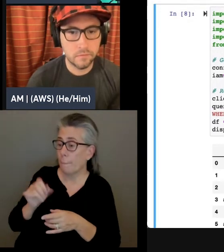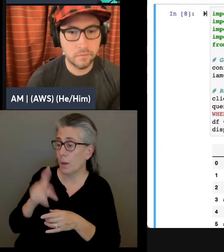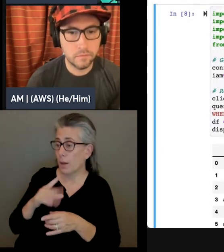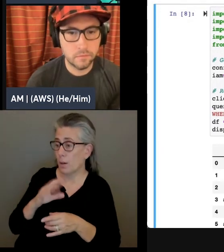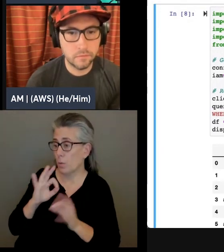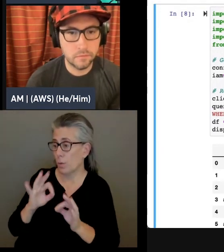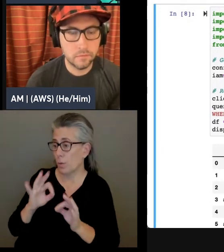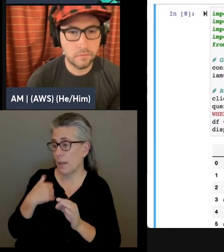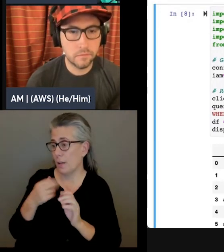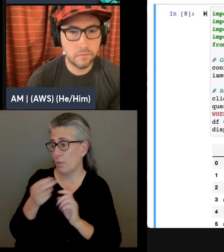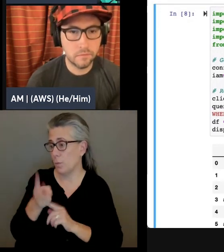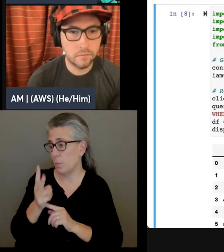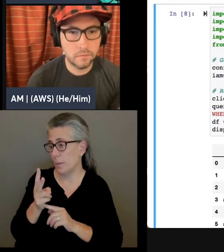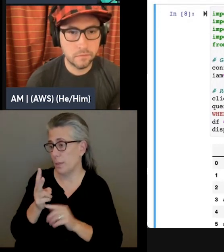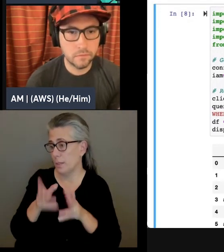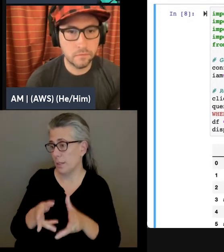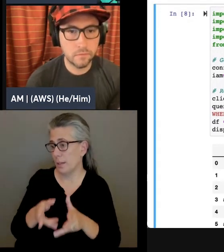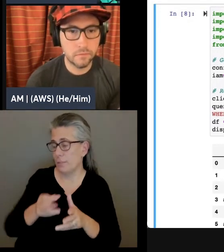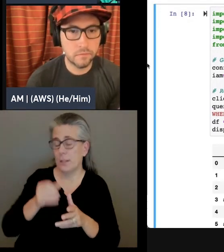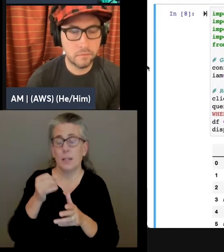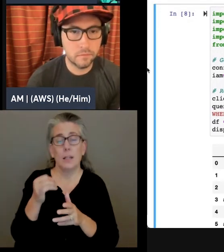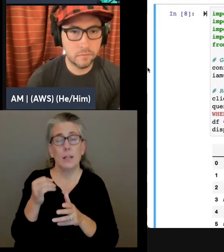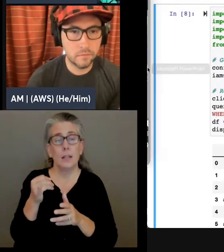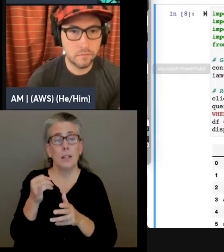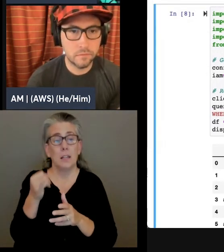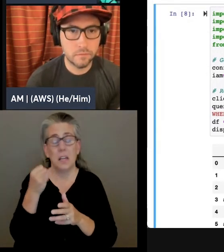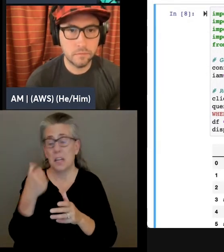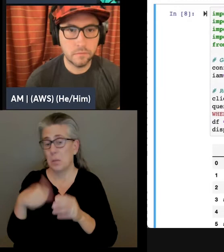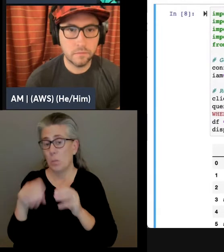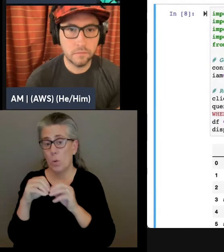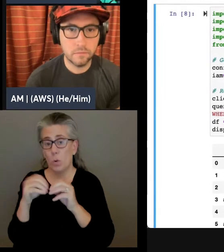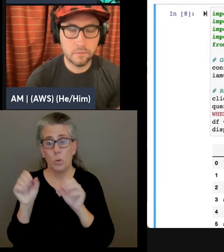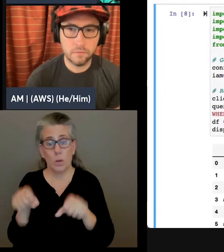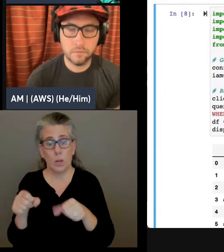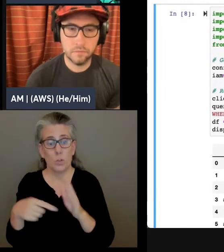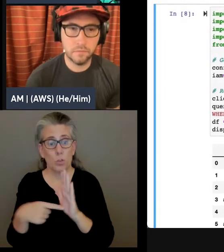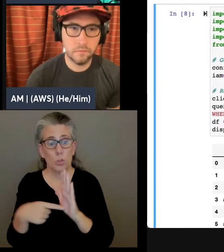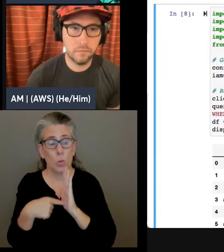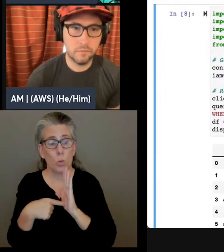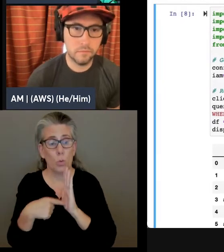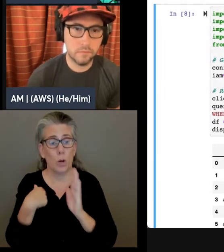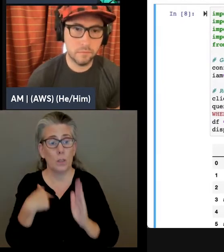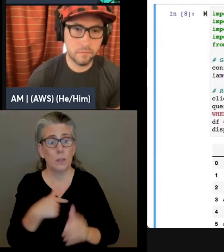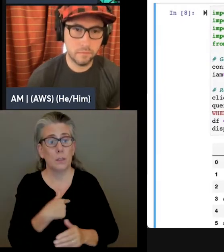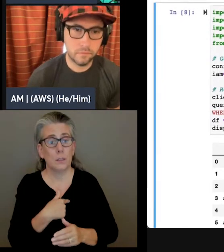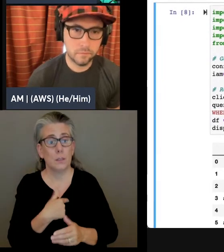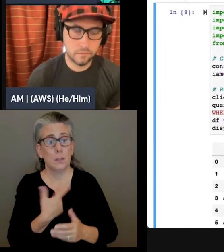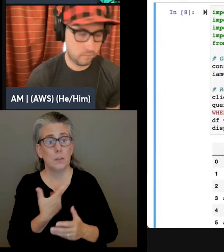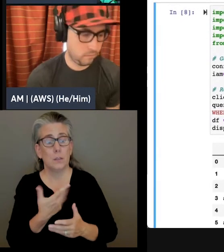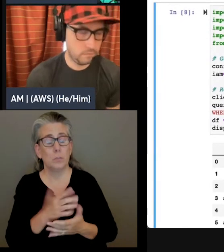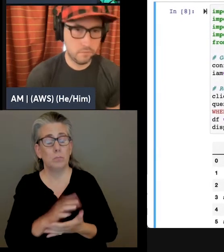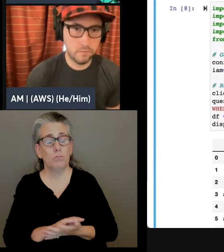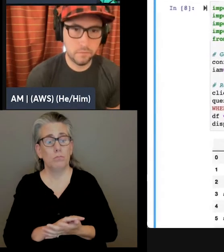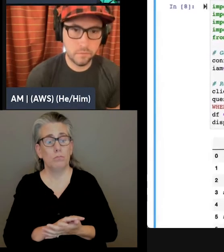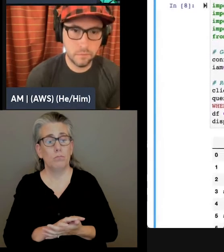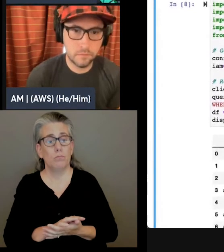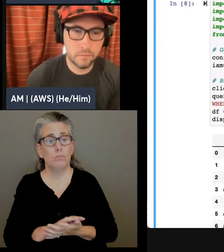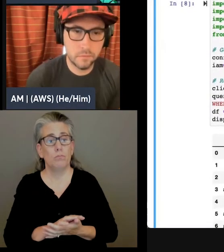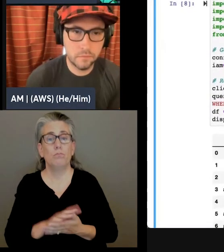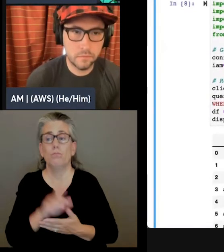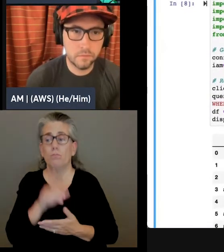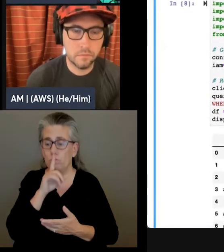of getting started, or anything else cool that you have to show us? Yeah. So we got just a couple minutes